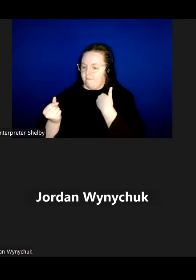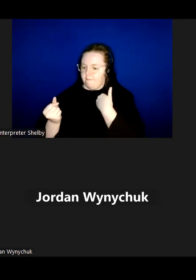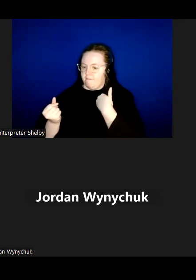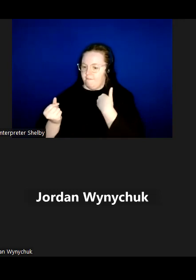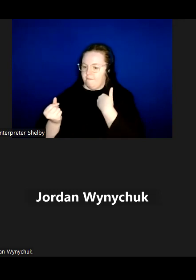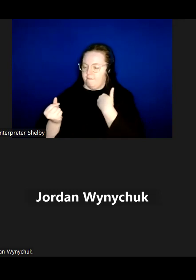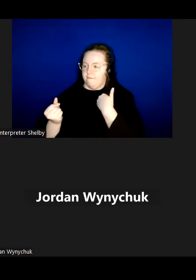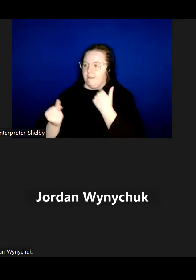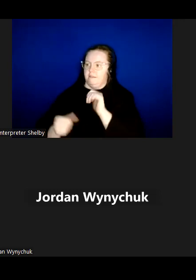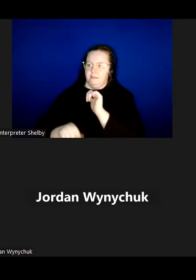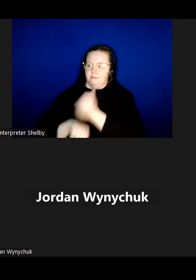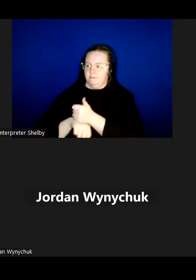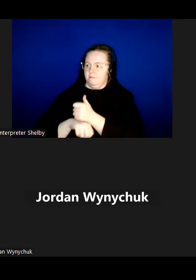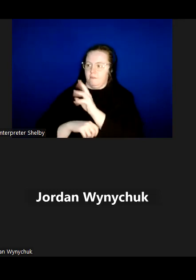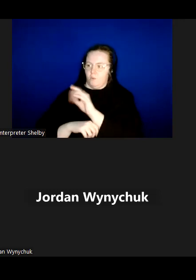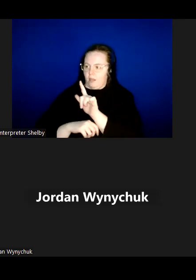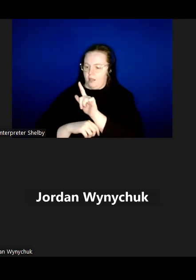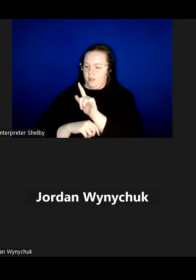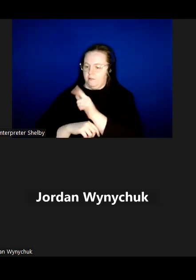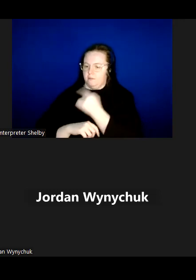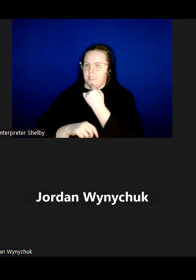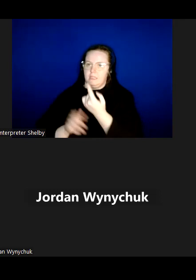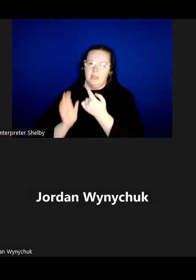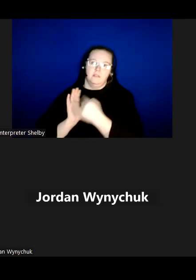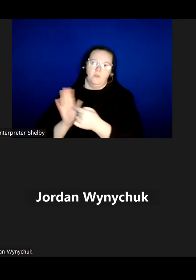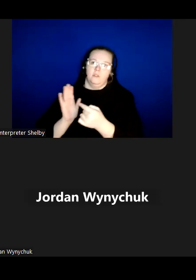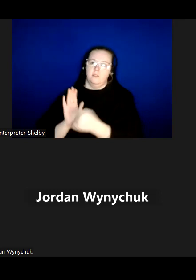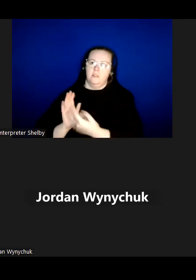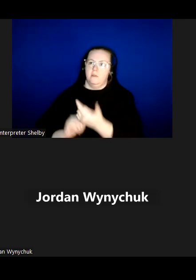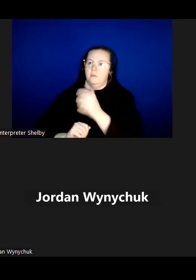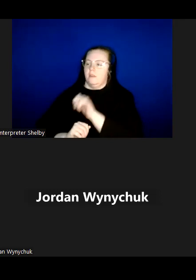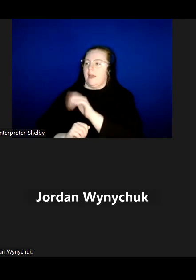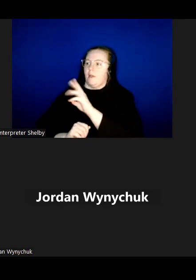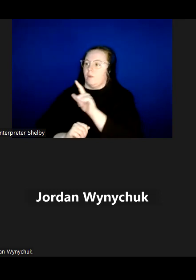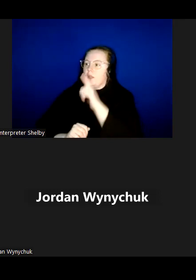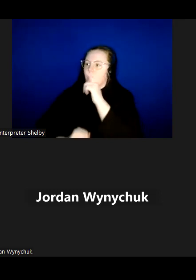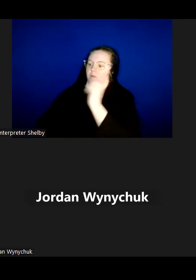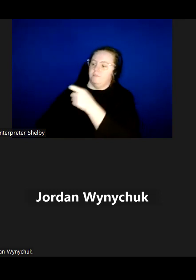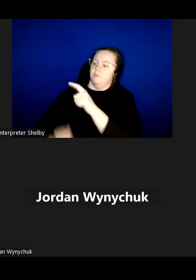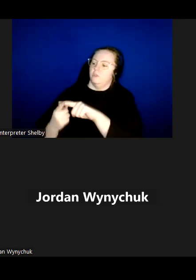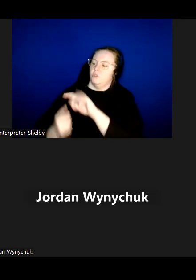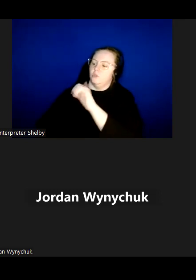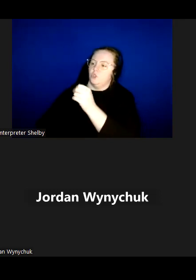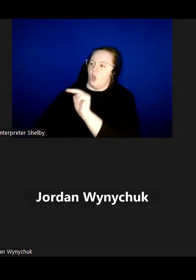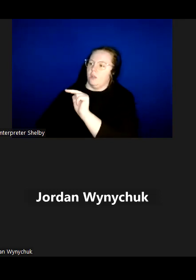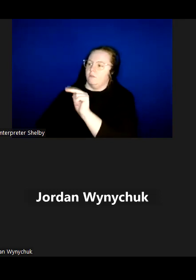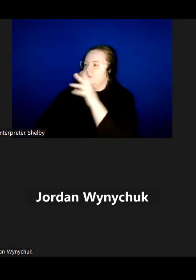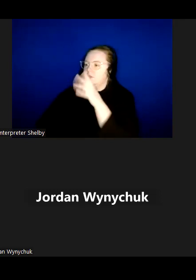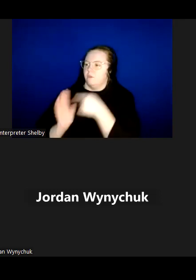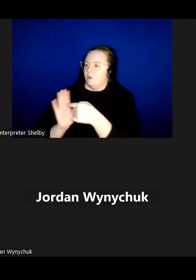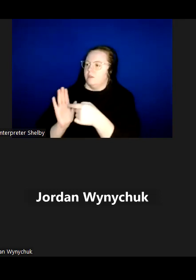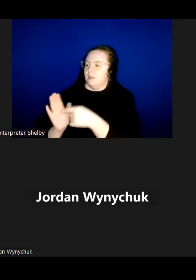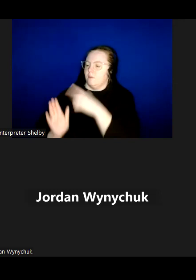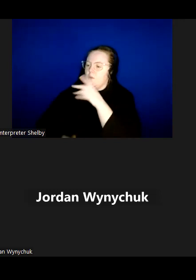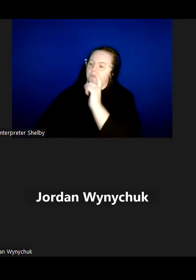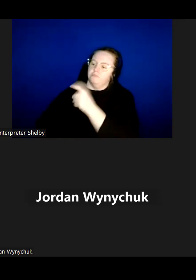willed to, say, I don't know, that property is willed to John. Okay, that property is willed to